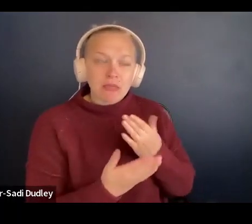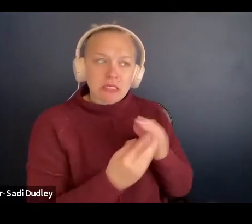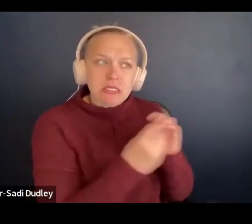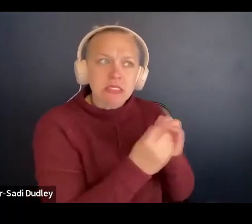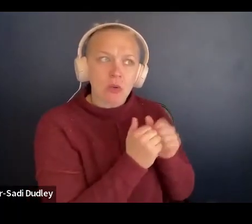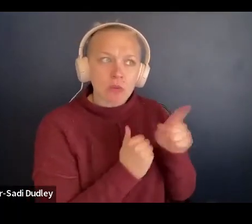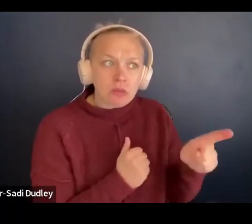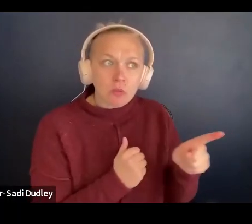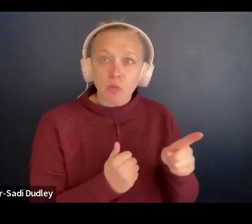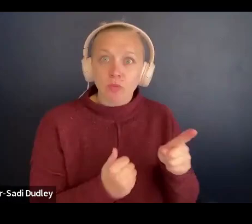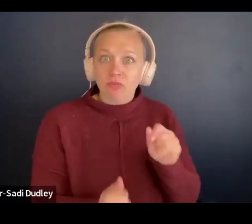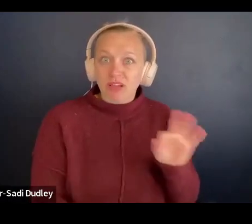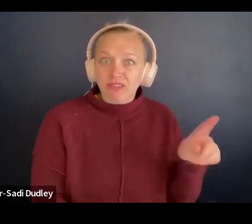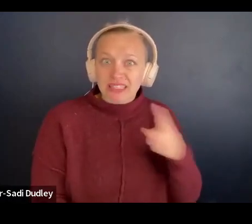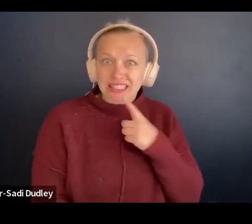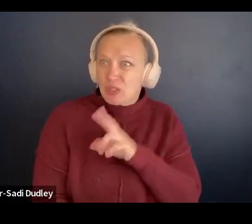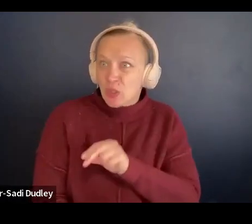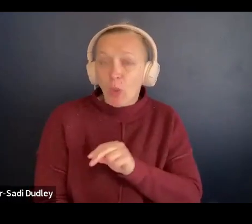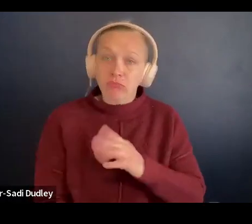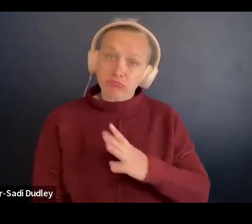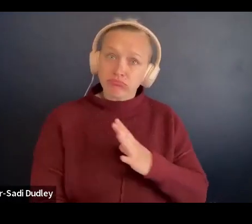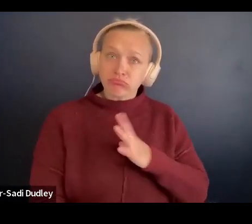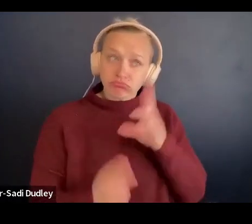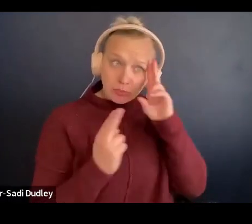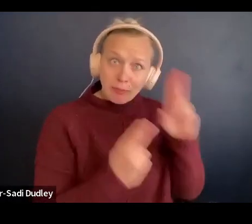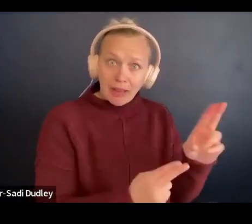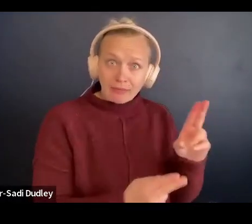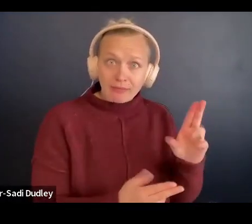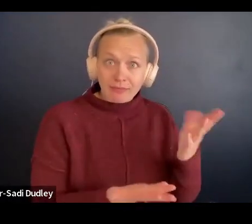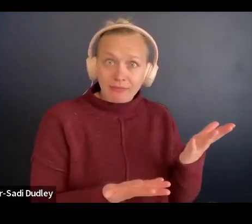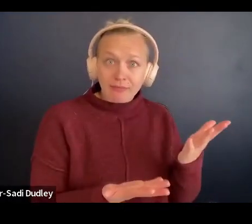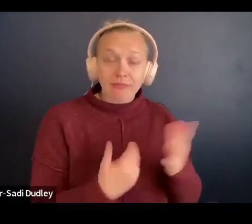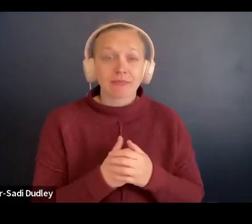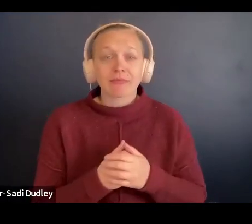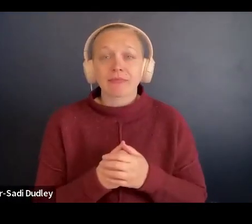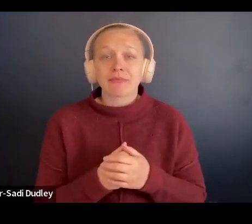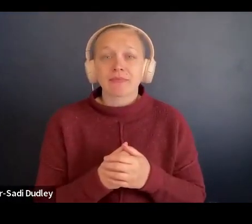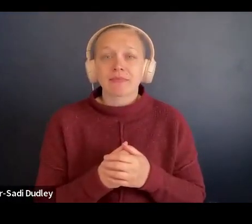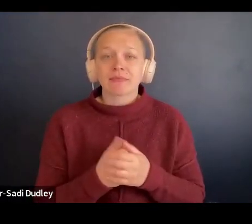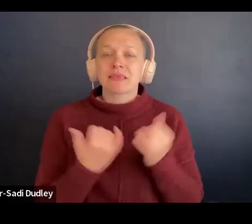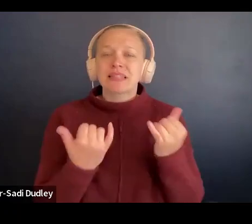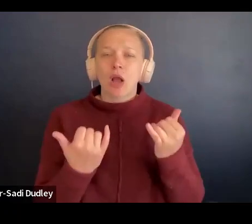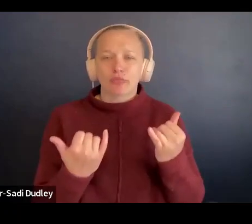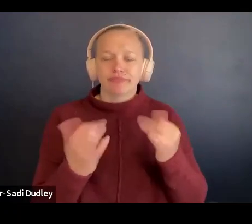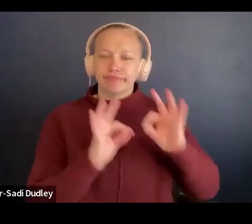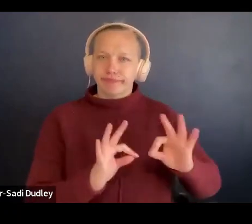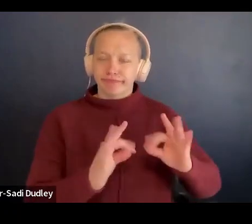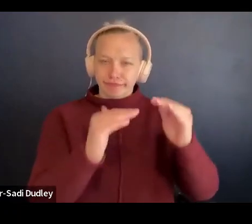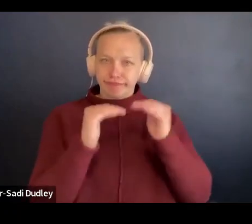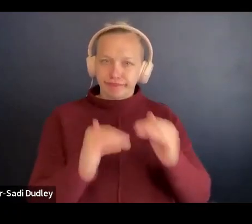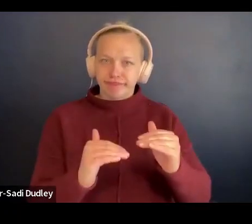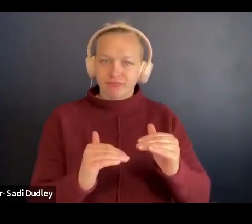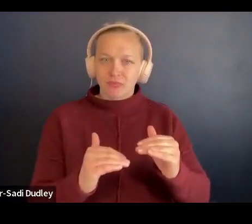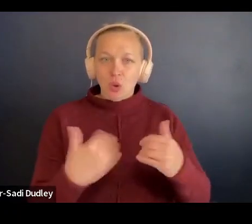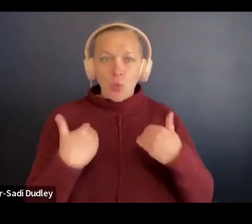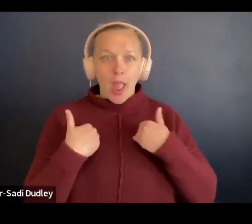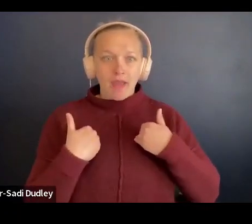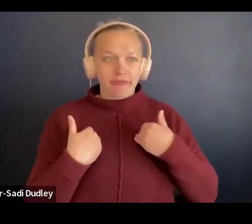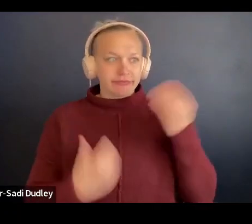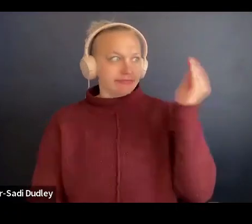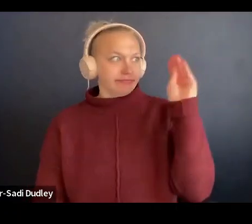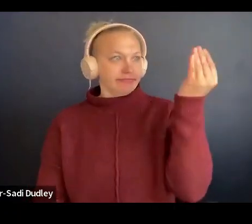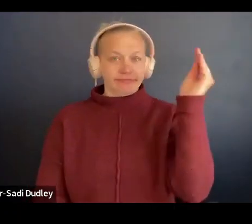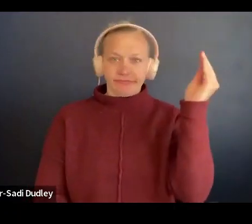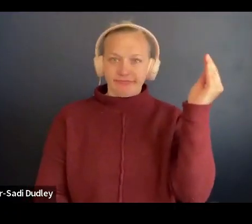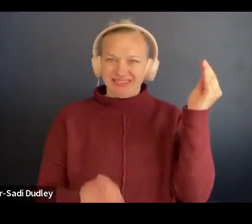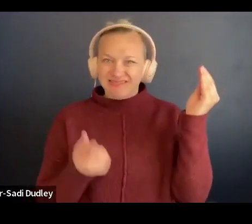slide. So once you do have your advanced directives, what do you do with them? So advanced directives are only meaningful